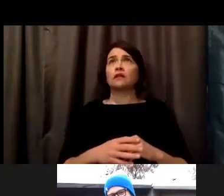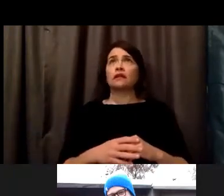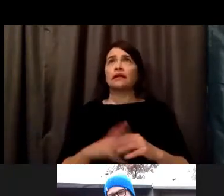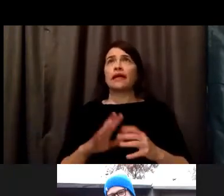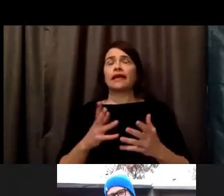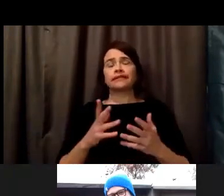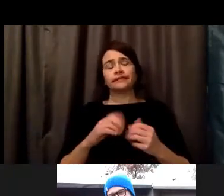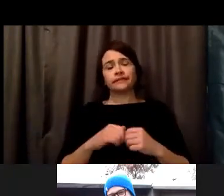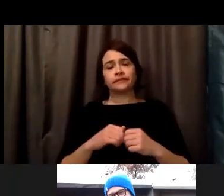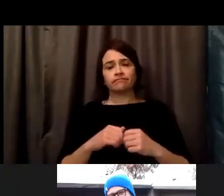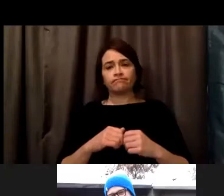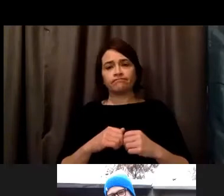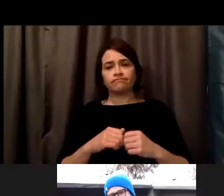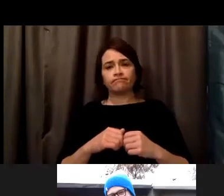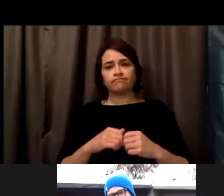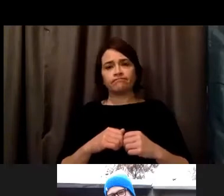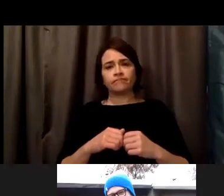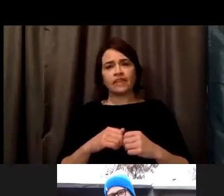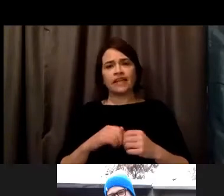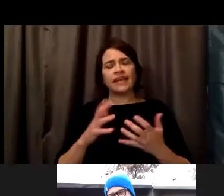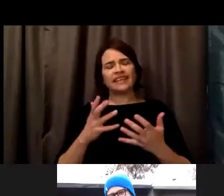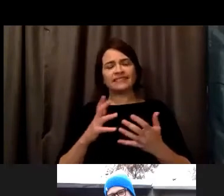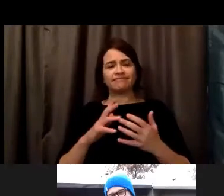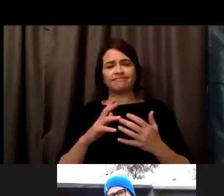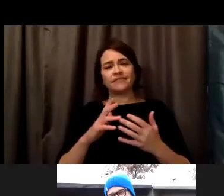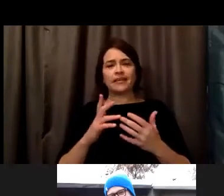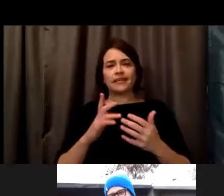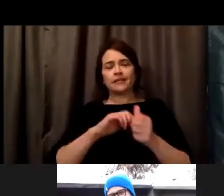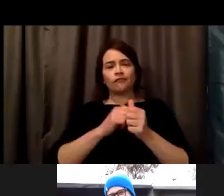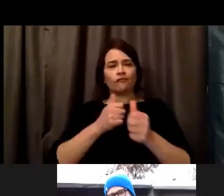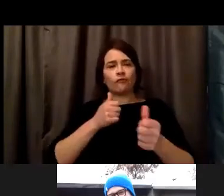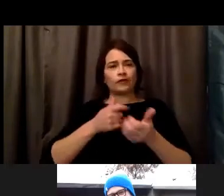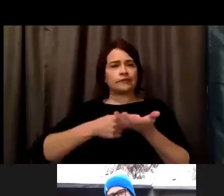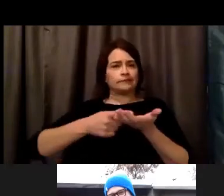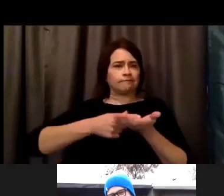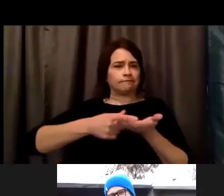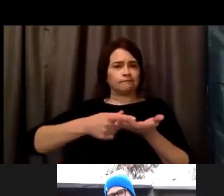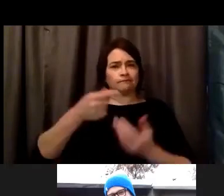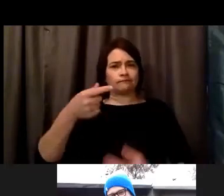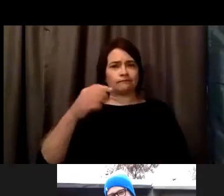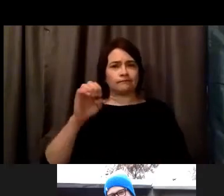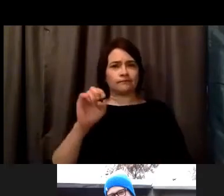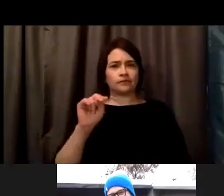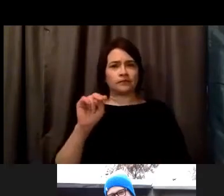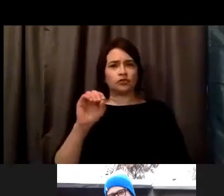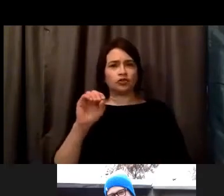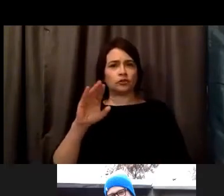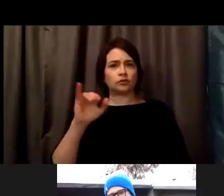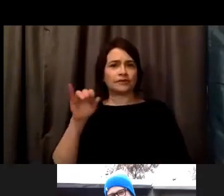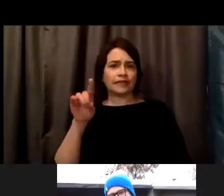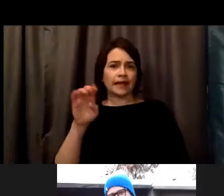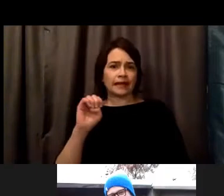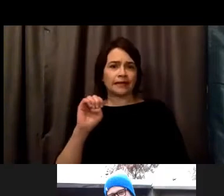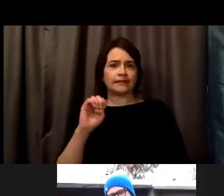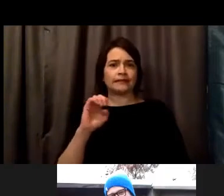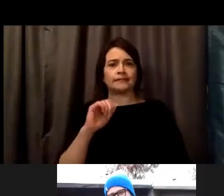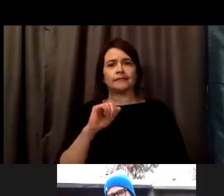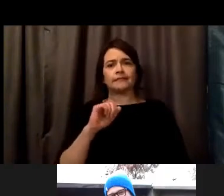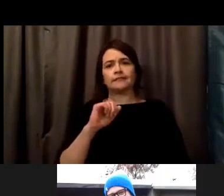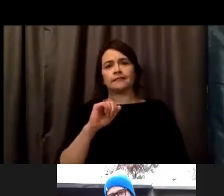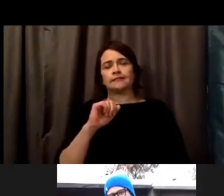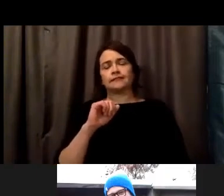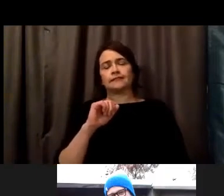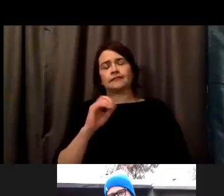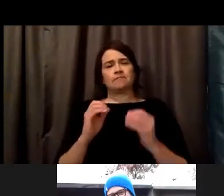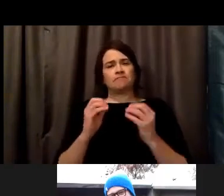genocide as a whole. Maybe a sense of more of an unconscious, more of a